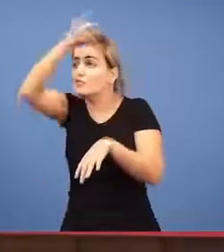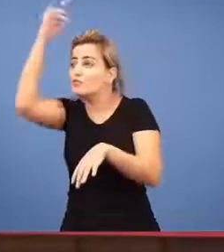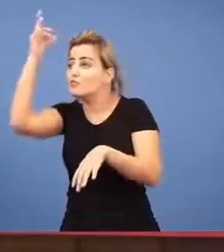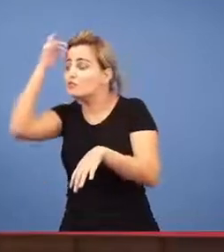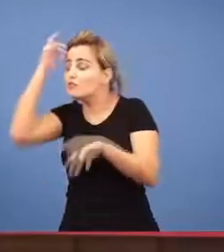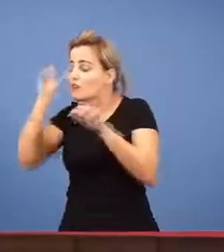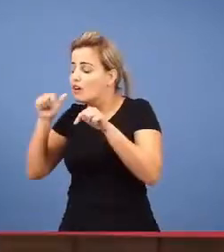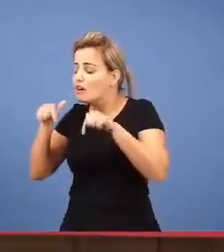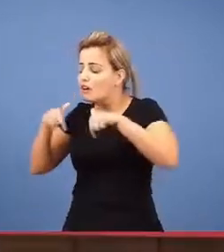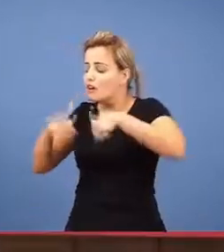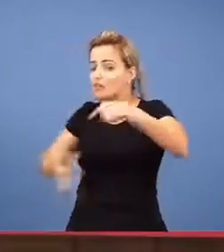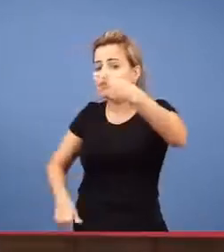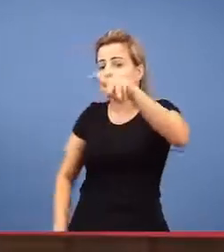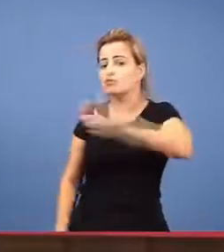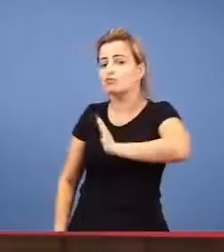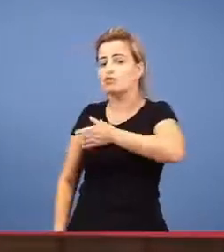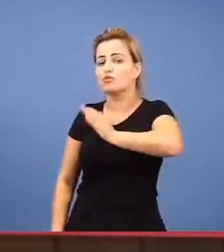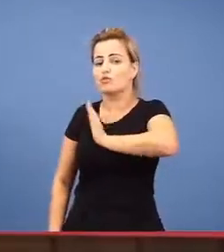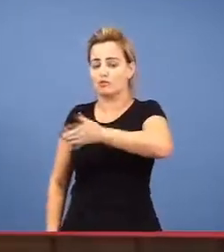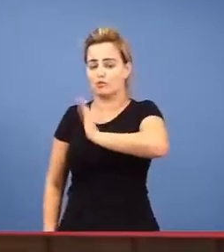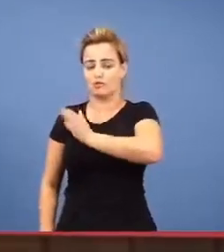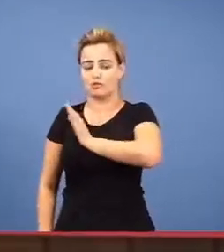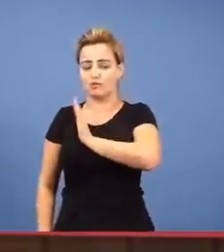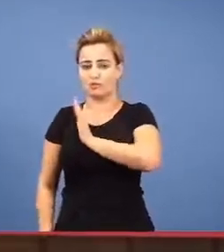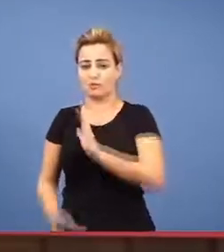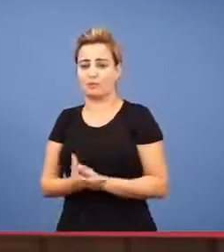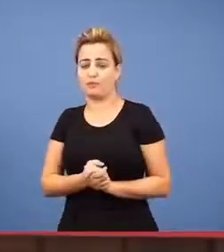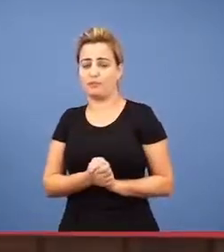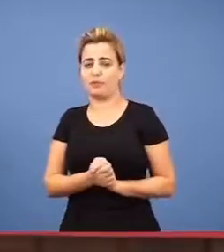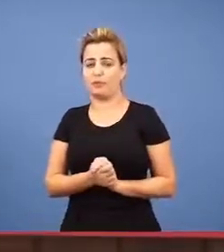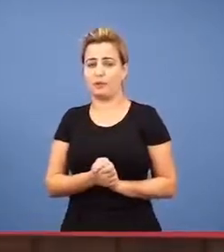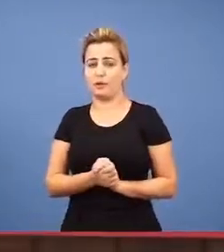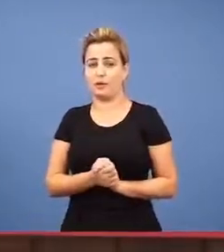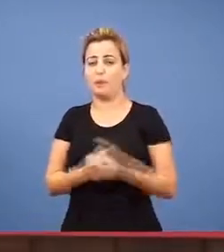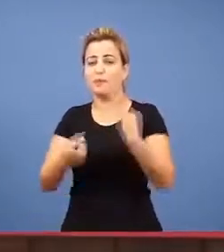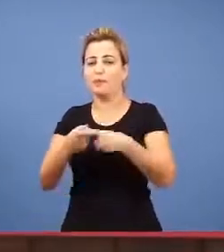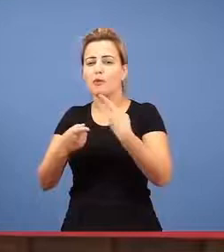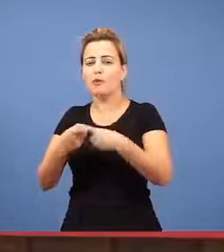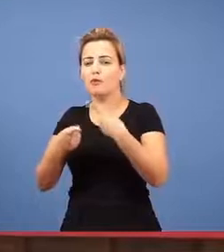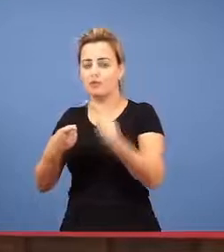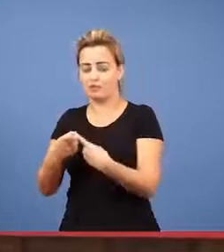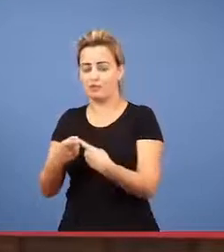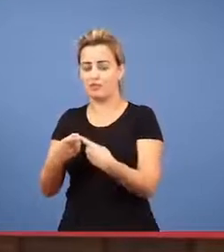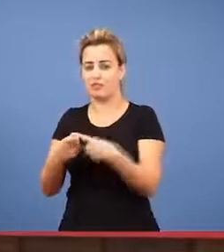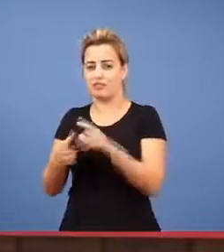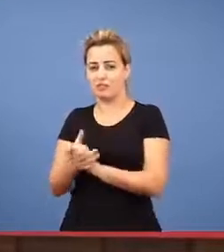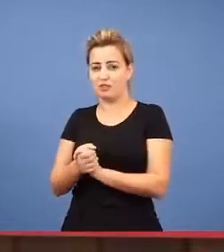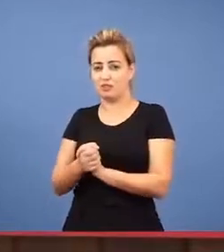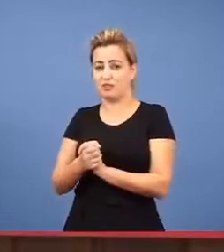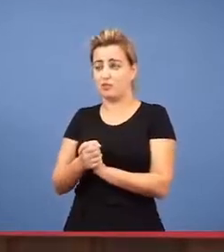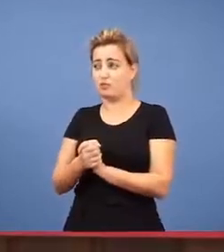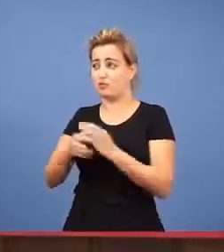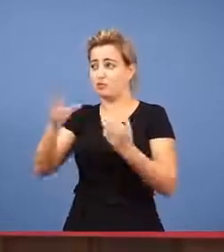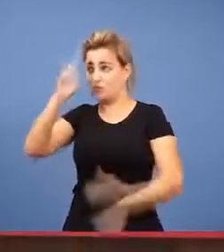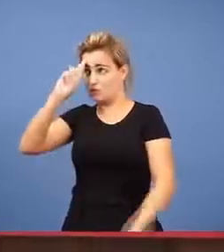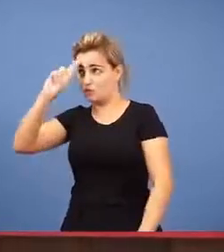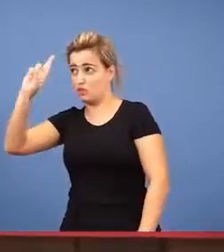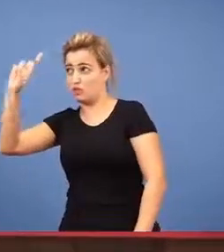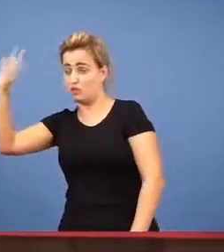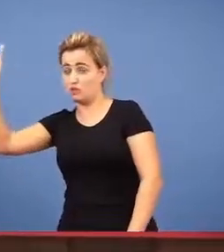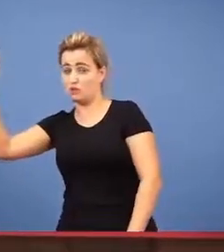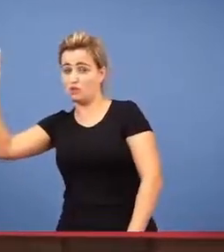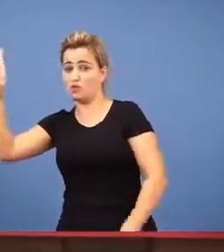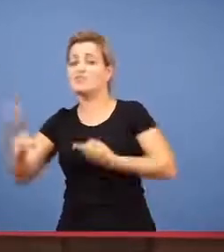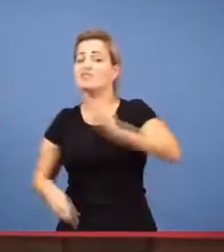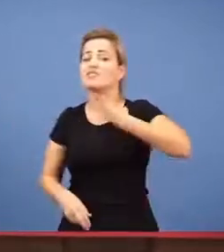But what you do, moved by the Holy Spirit, my brethren, is what the kingdom